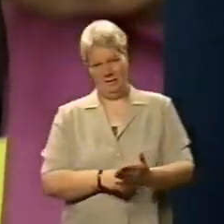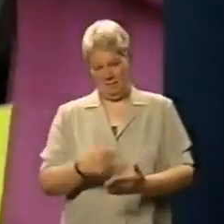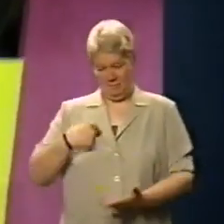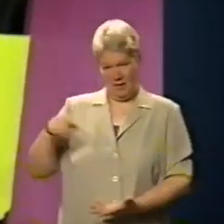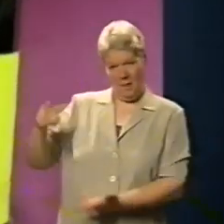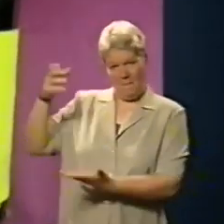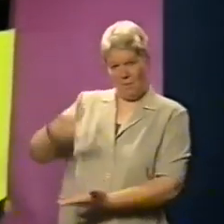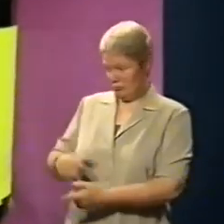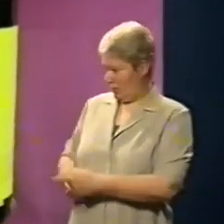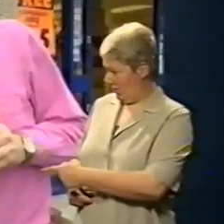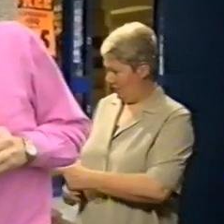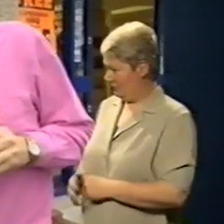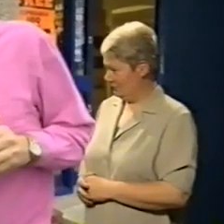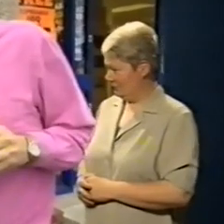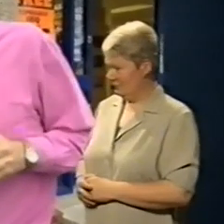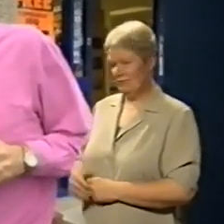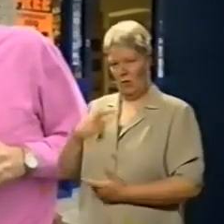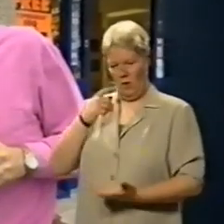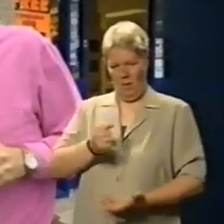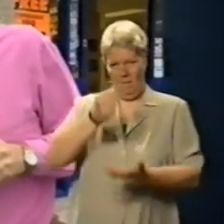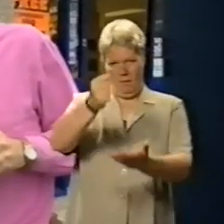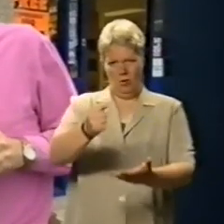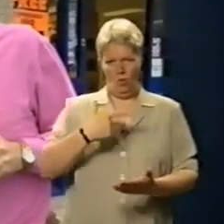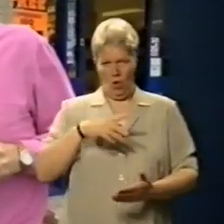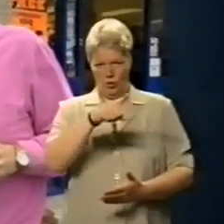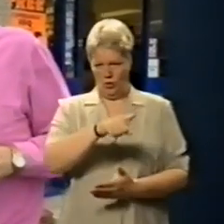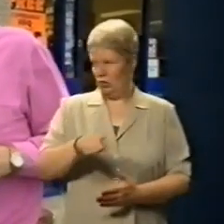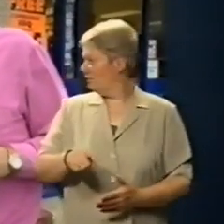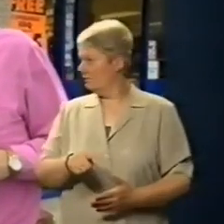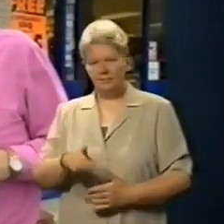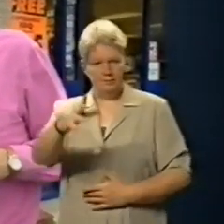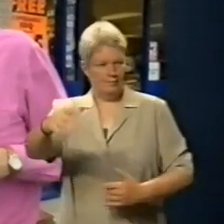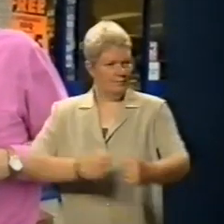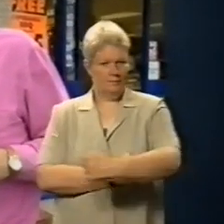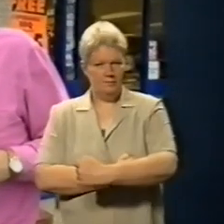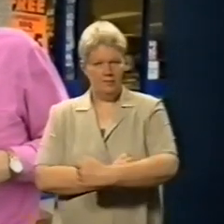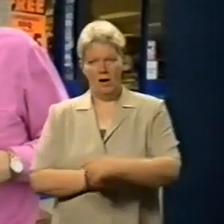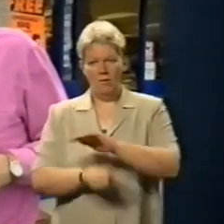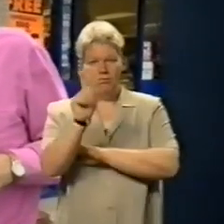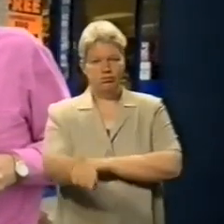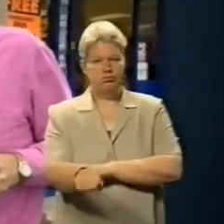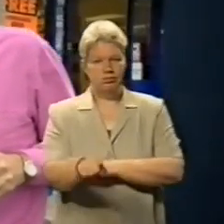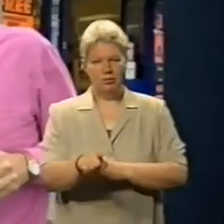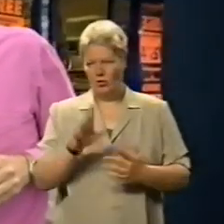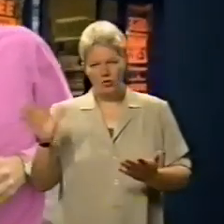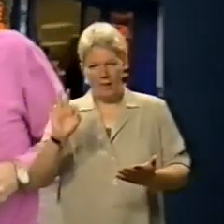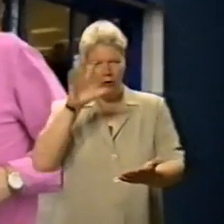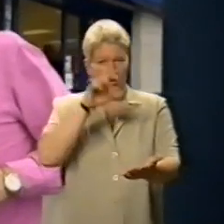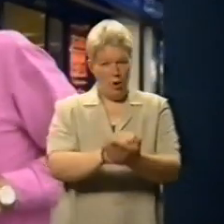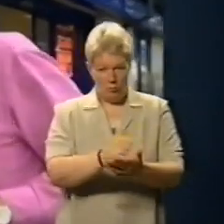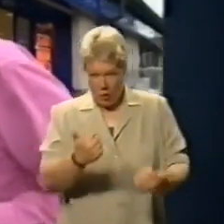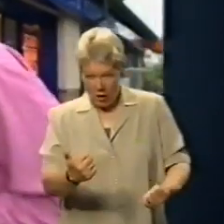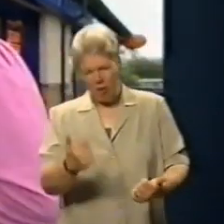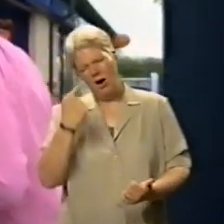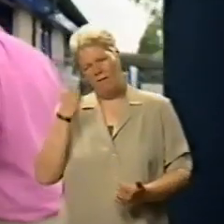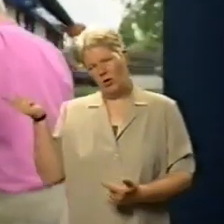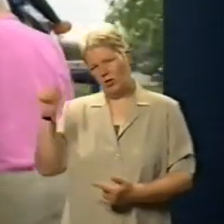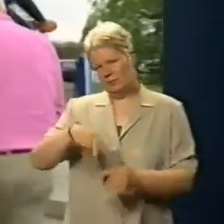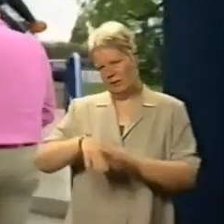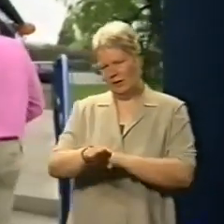this bottle in the shop, and I'm to ask you to steal it and try and get out of the shop without being detected, OK? OK. Let's have a look round, then.